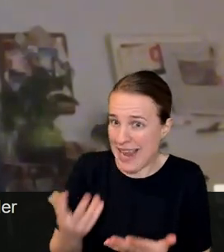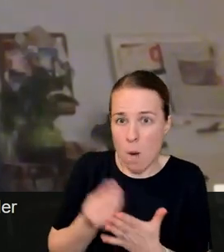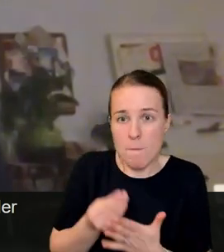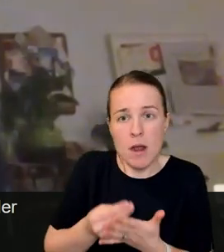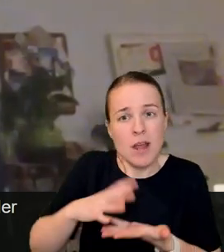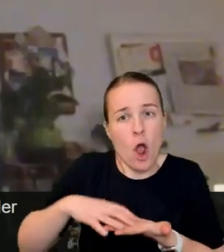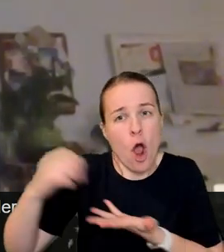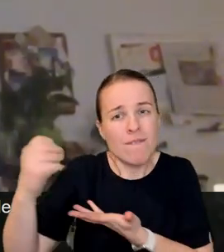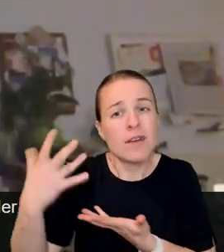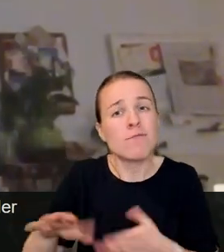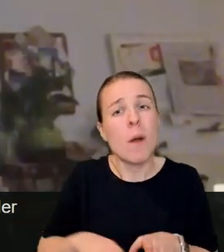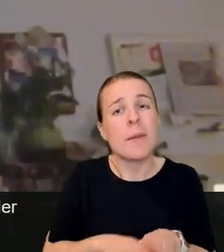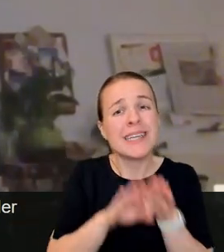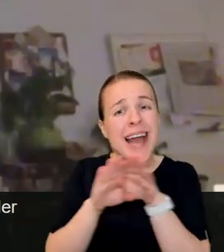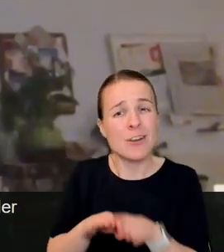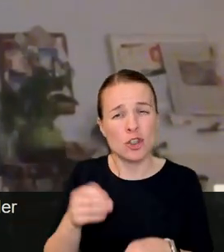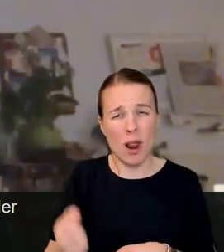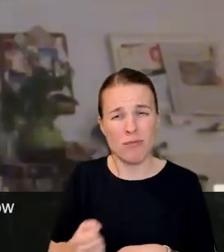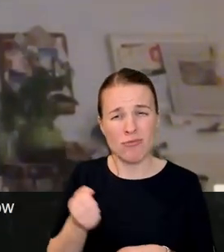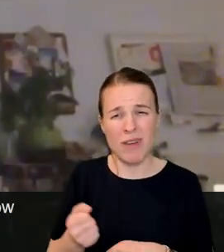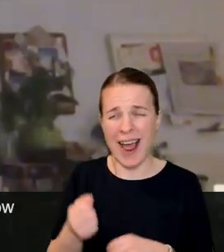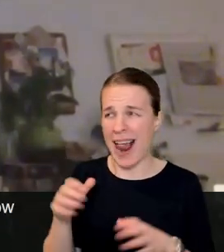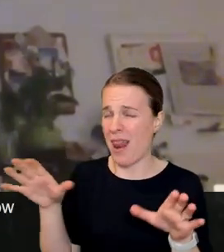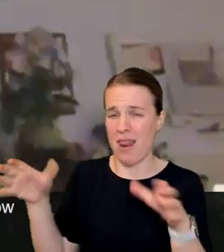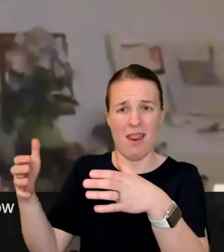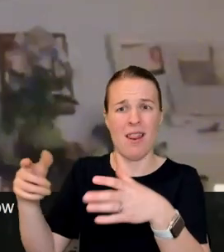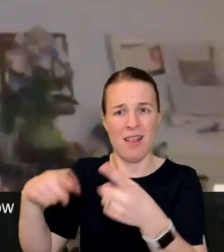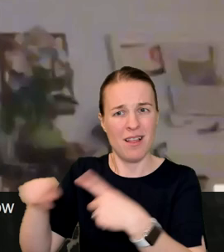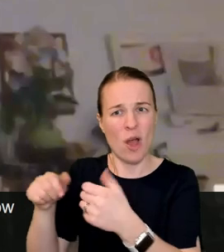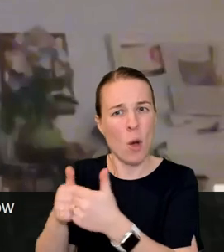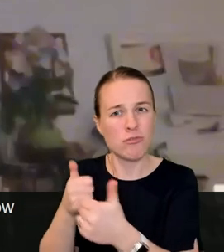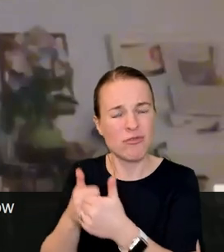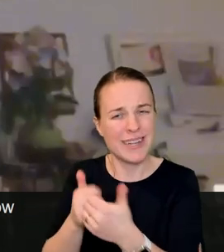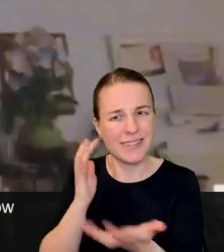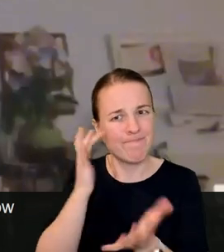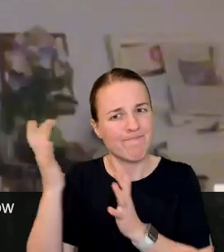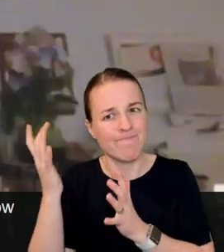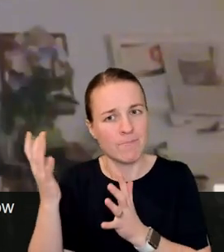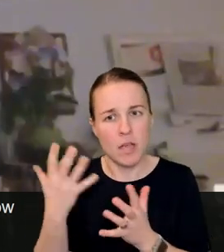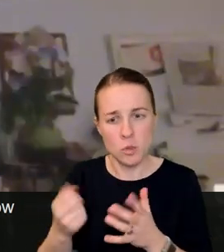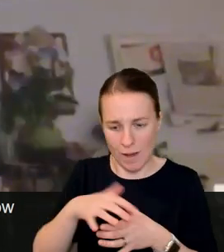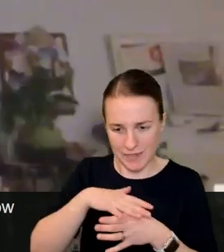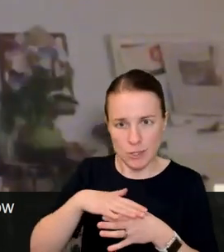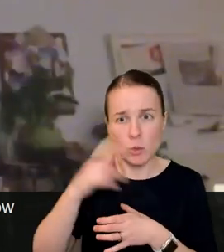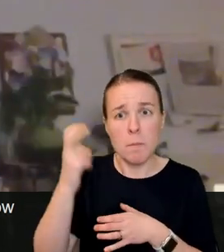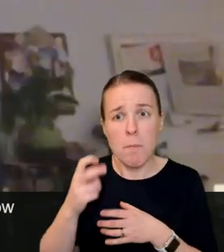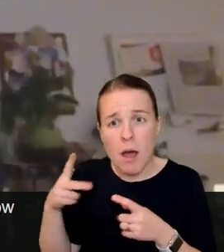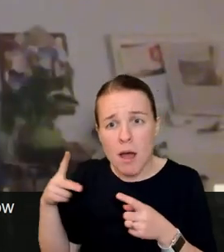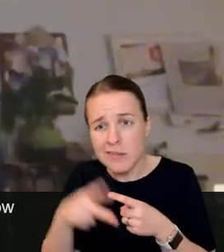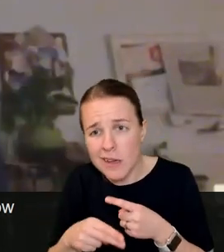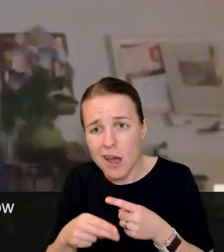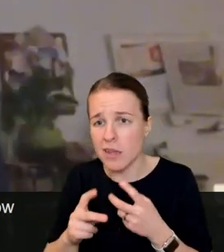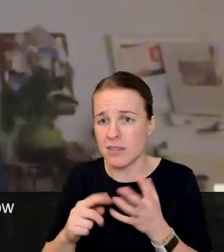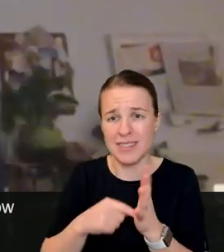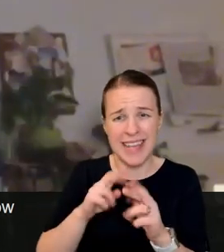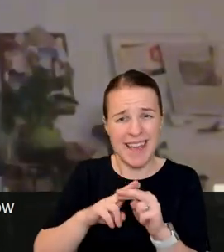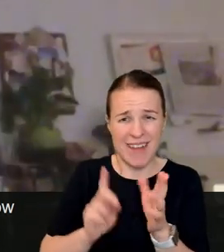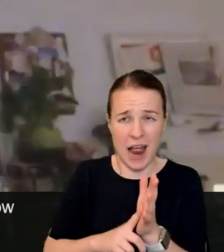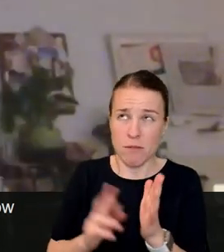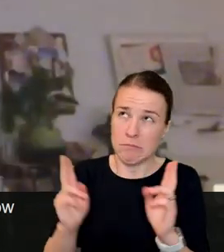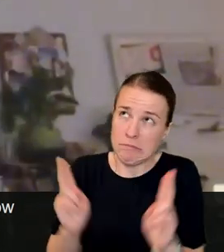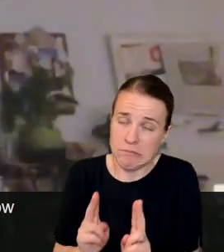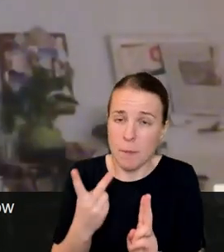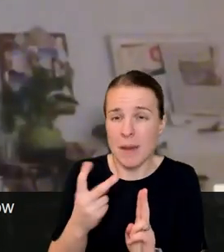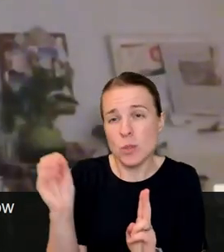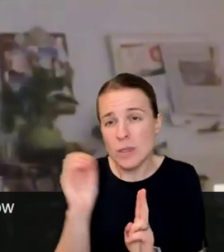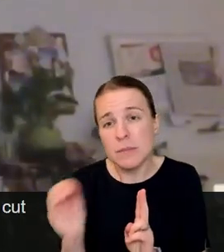national rail operators. So what we've got is a situation where buses are being cut by Transport for London by about 20%. We're